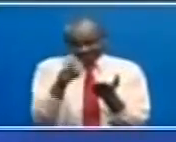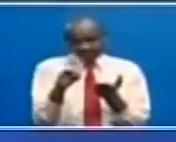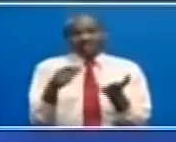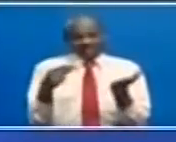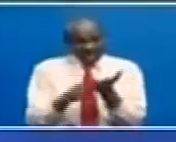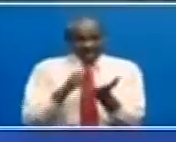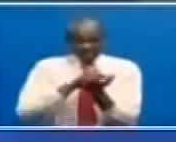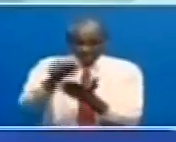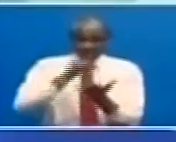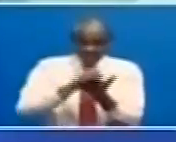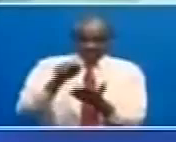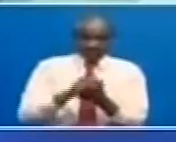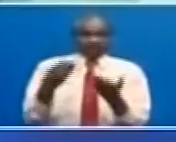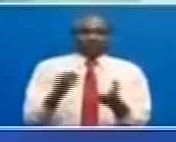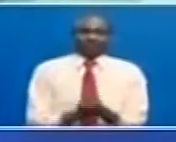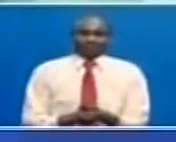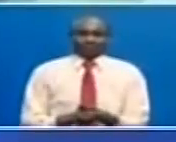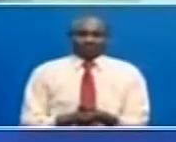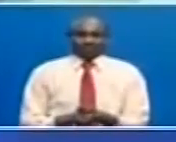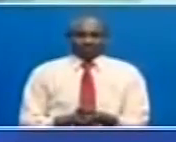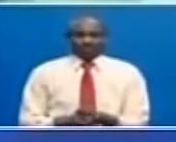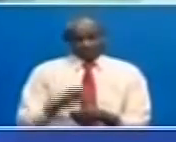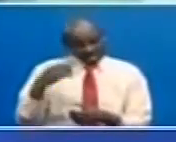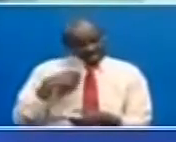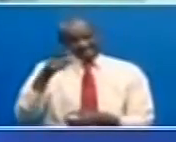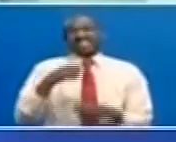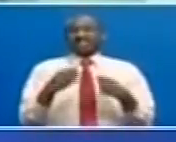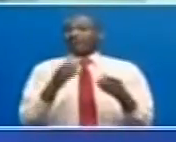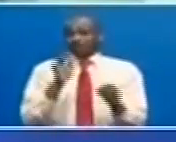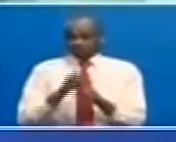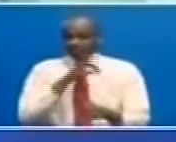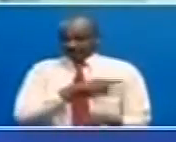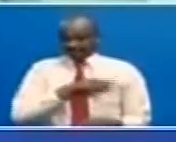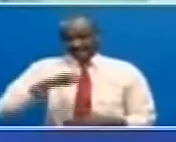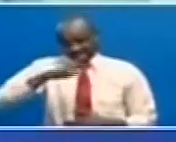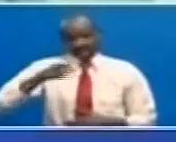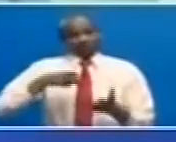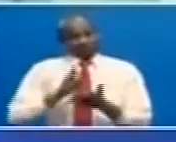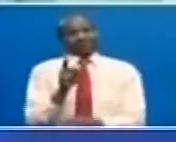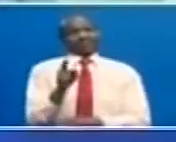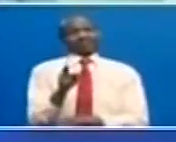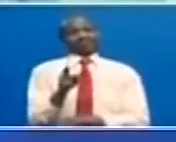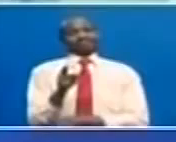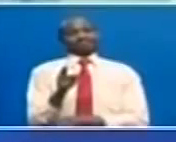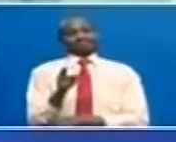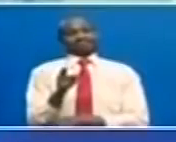card production to issuing. It does bring quite a bit of benefits on areas of pain points, which